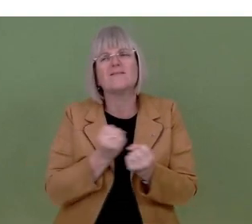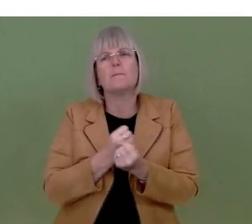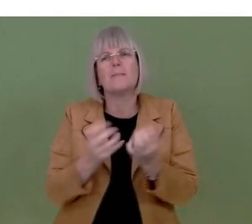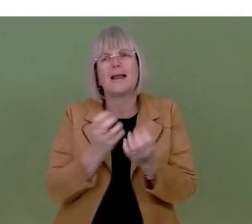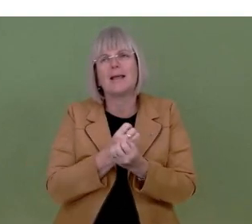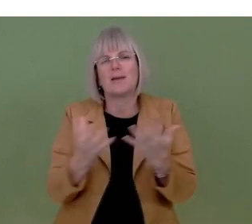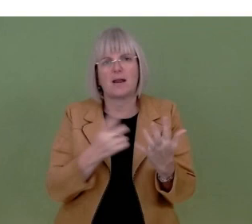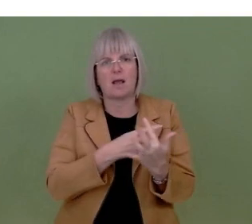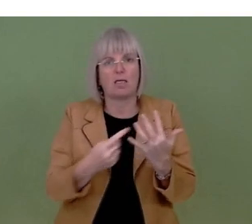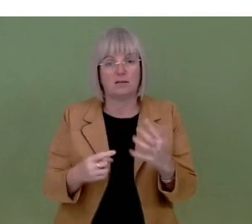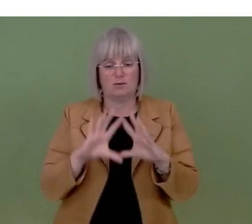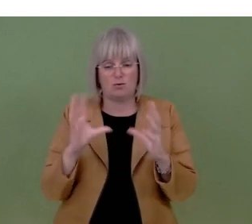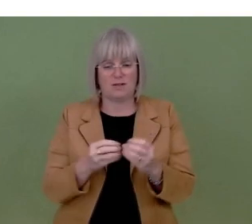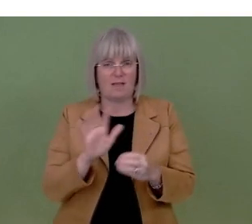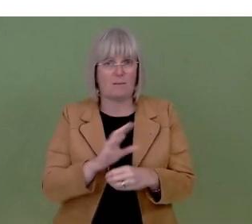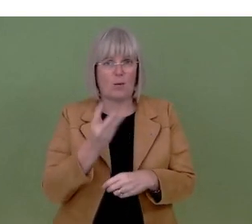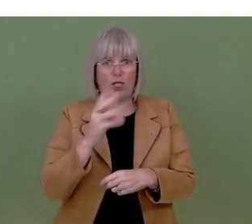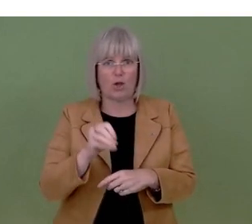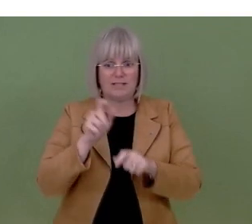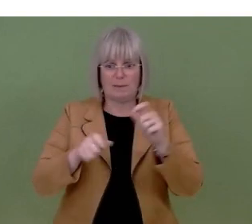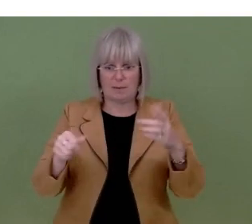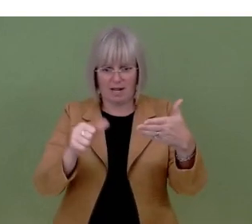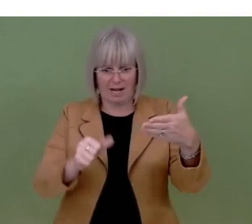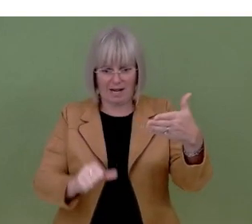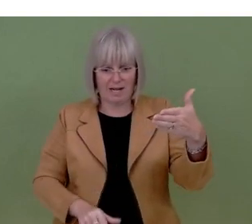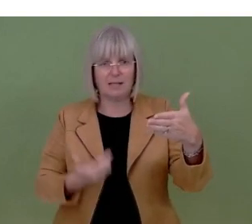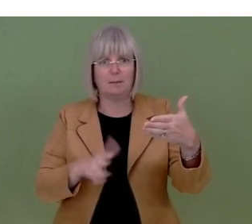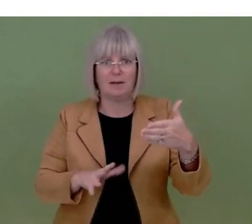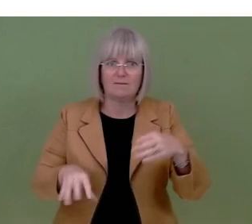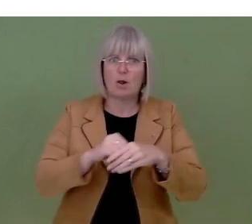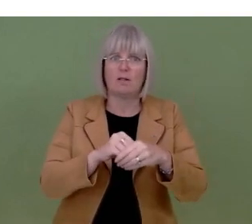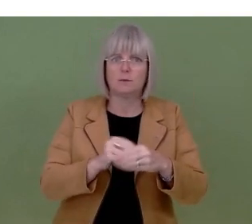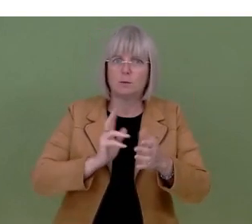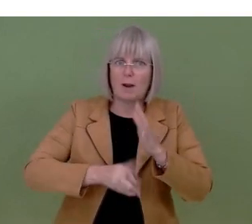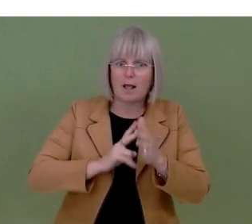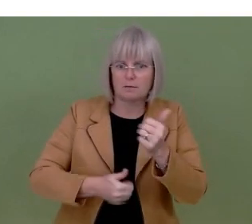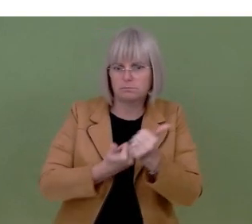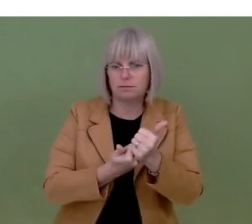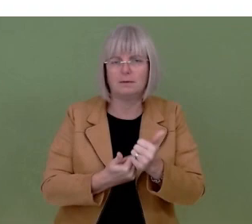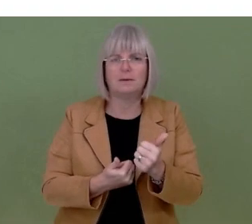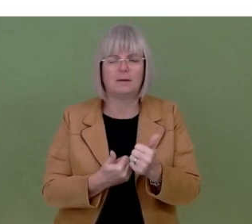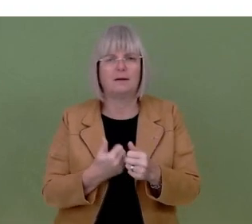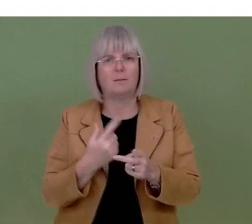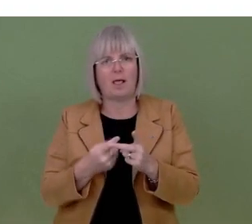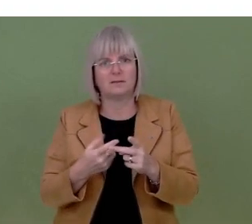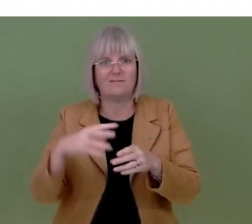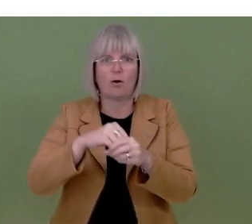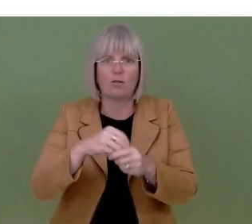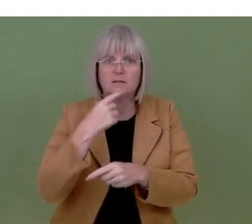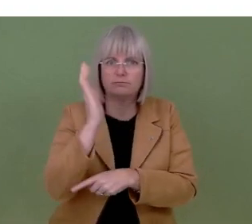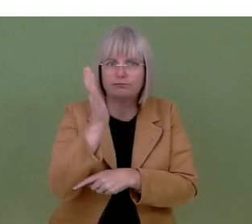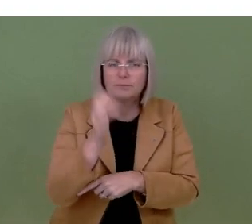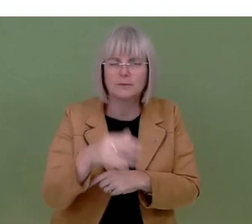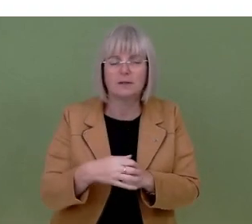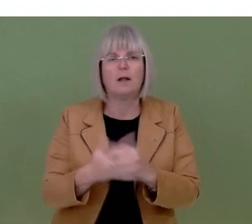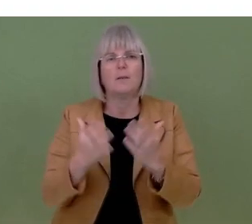of about 30 people who have been involved in one way or another behind the scenes, as well as contributing to the sessions. So thank you all very much.